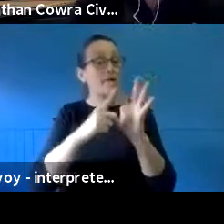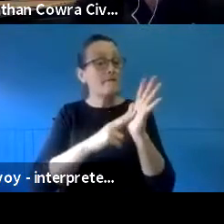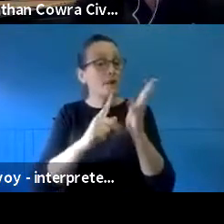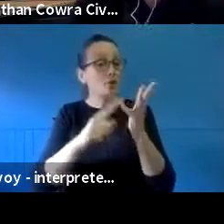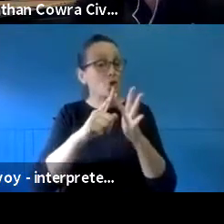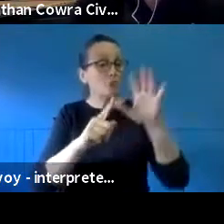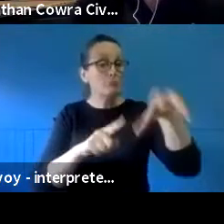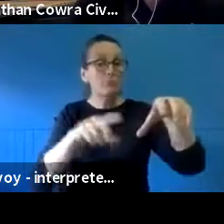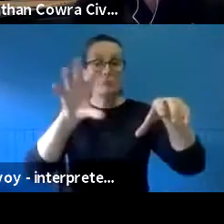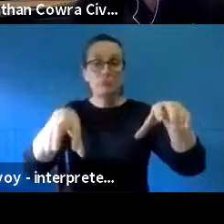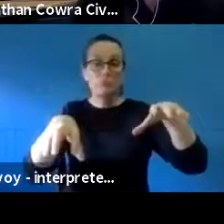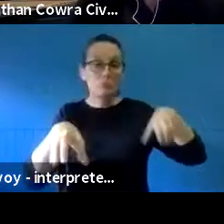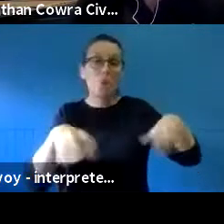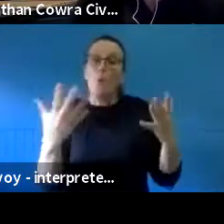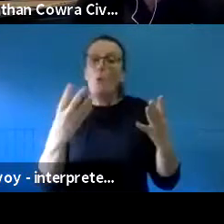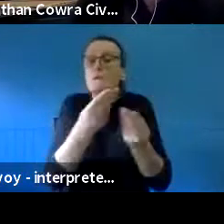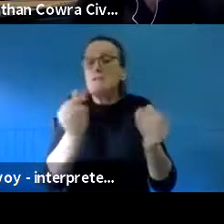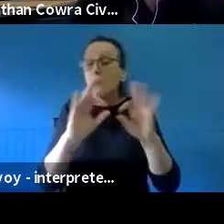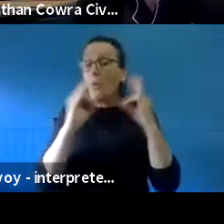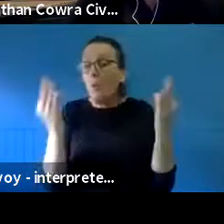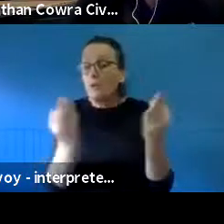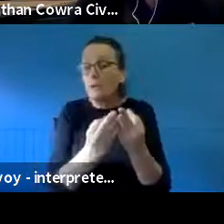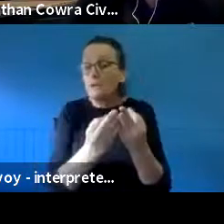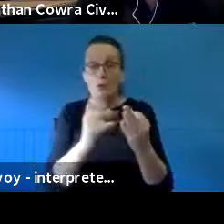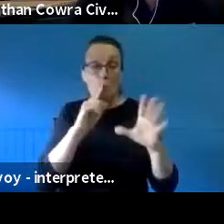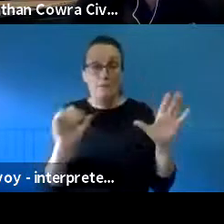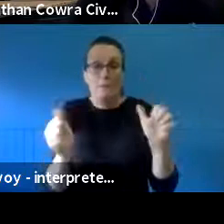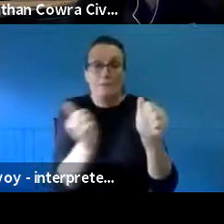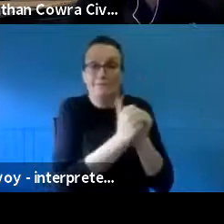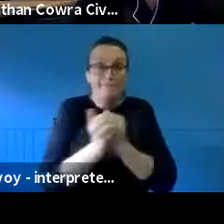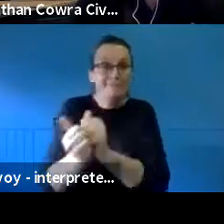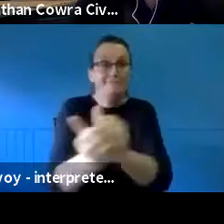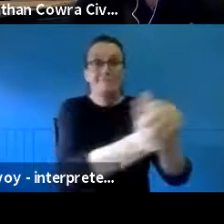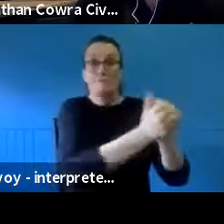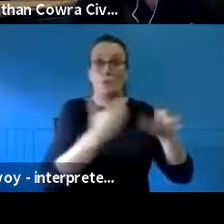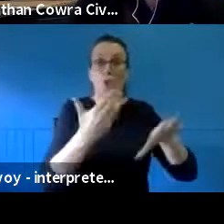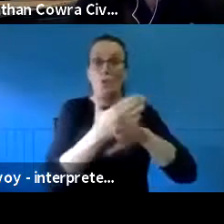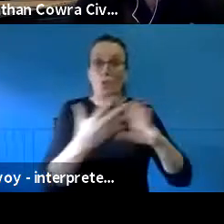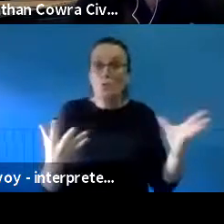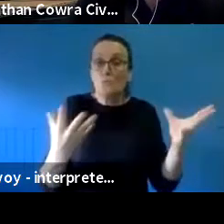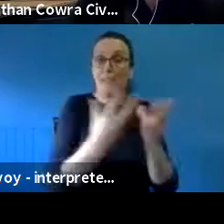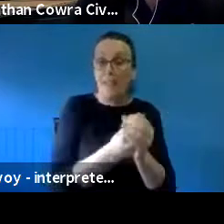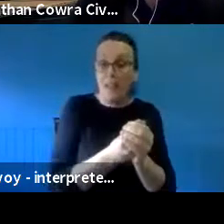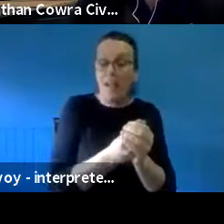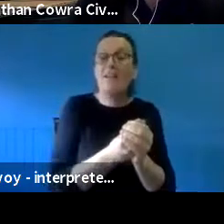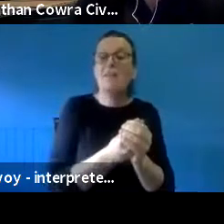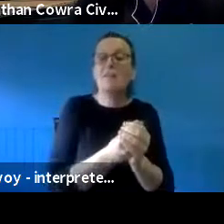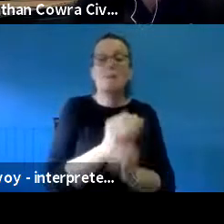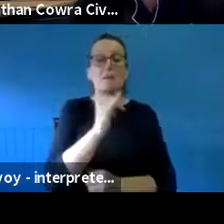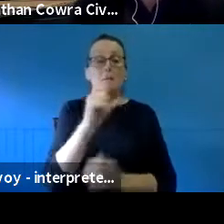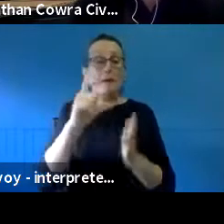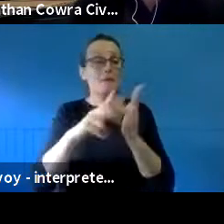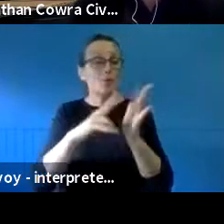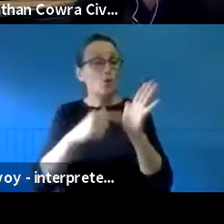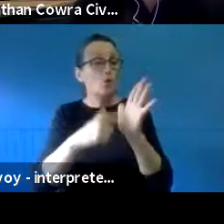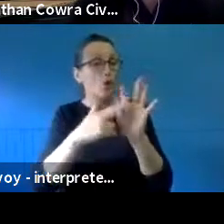or the organisations look at collaboration more, and whether there is content that is then shared